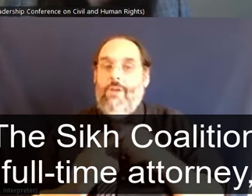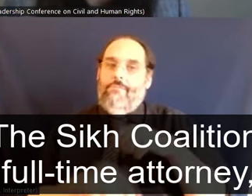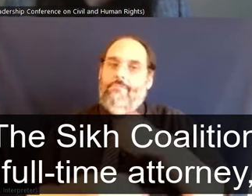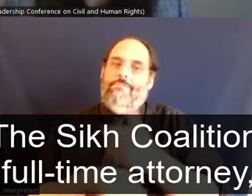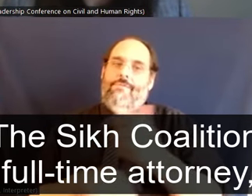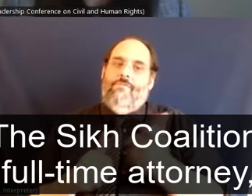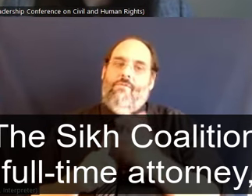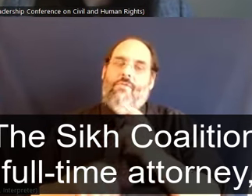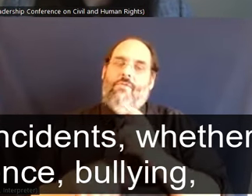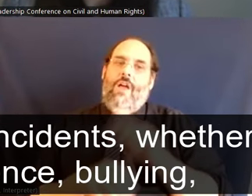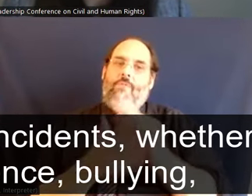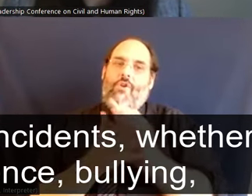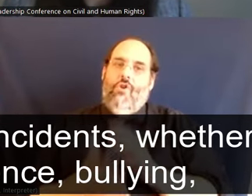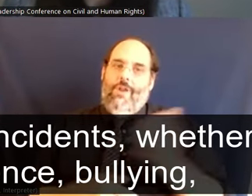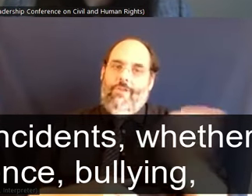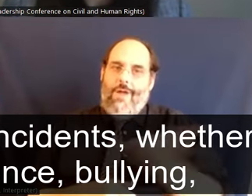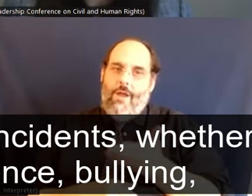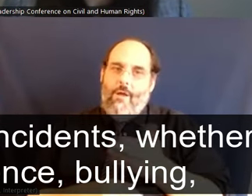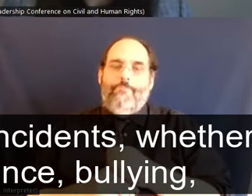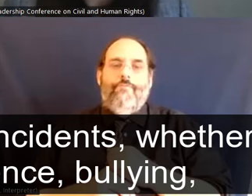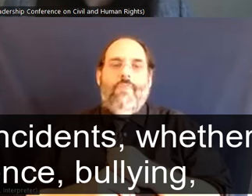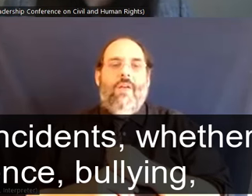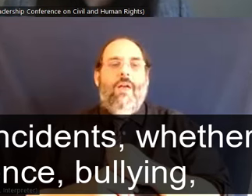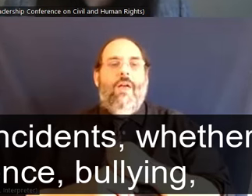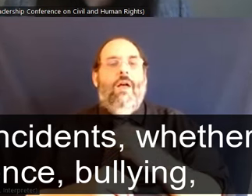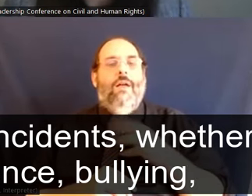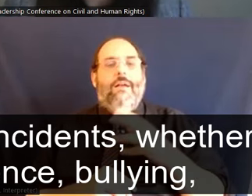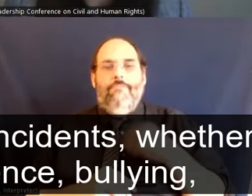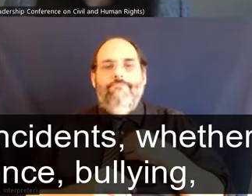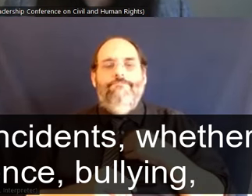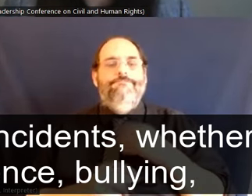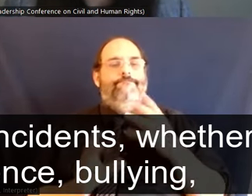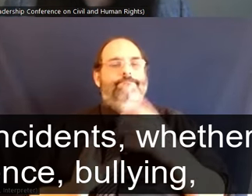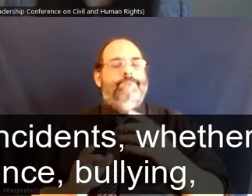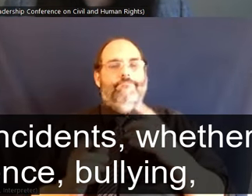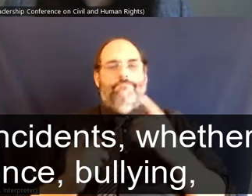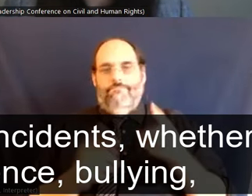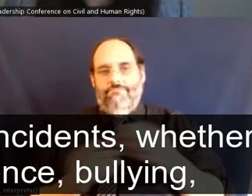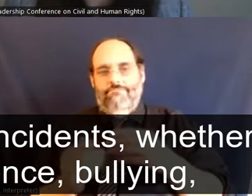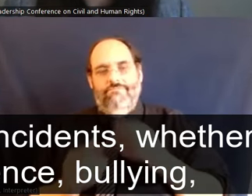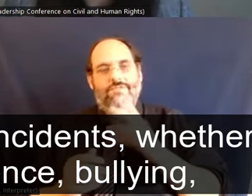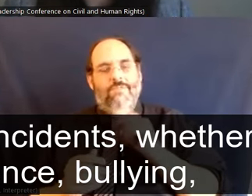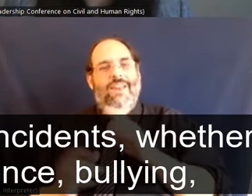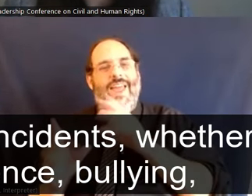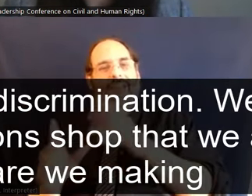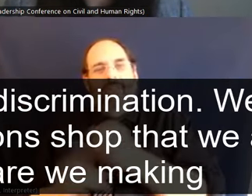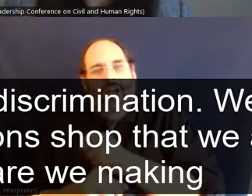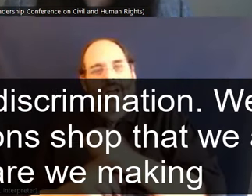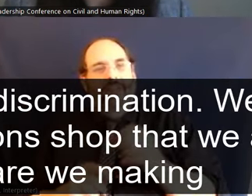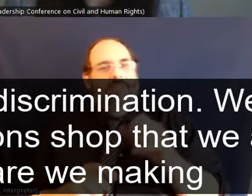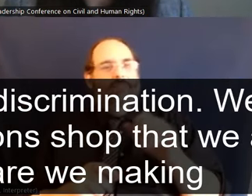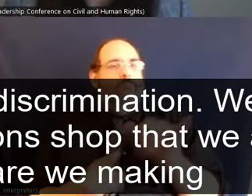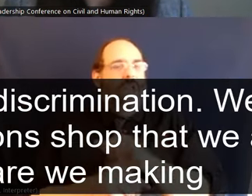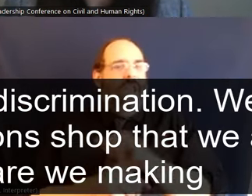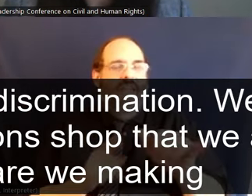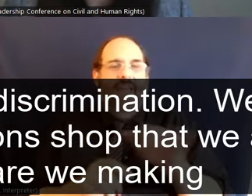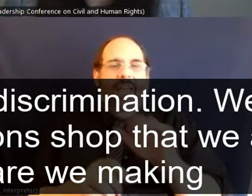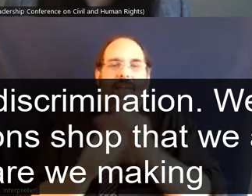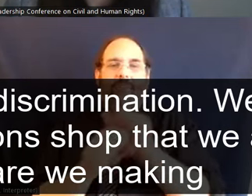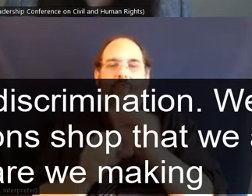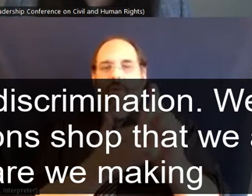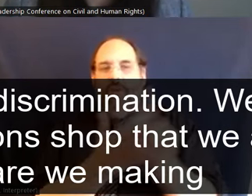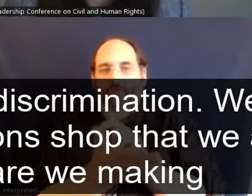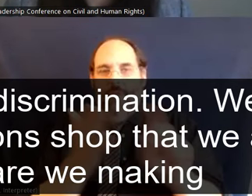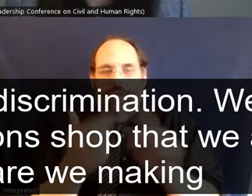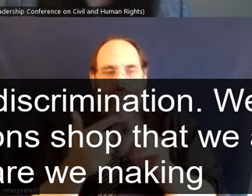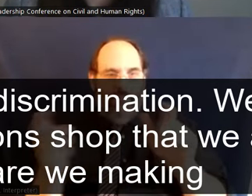first full-time attorney, right? Taking on hate incidents, whether we're talking about hate violence, bullying, employment discrimination.